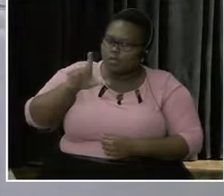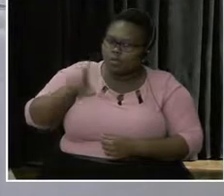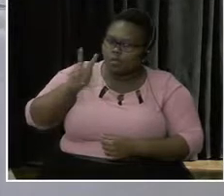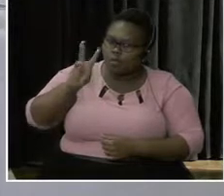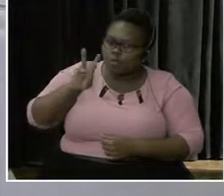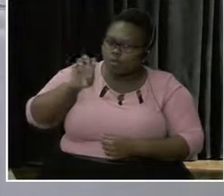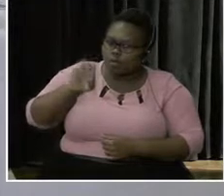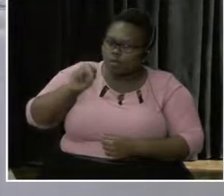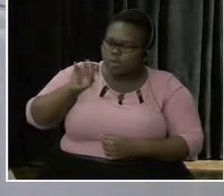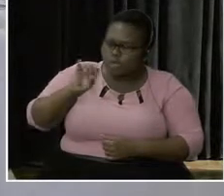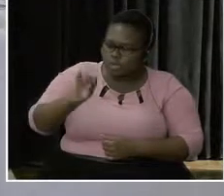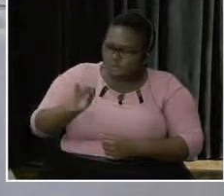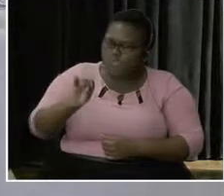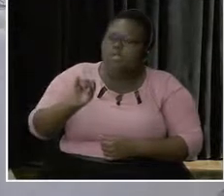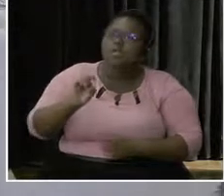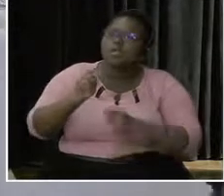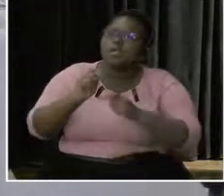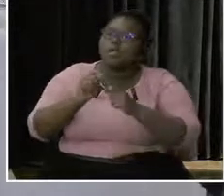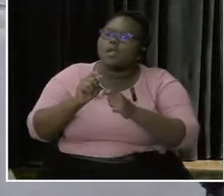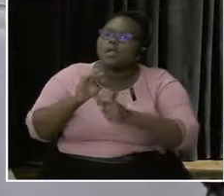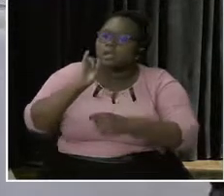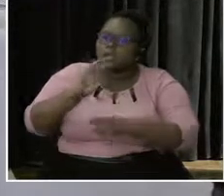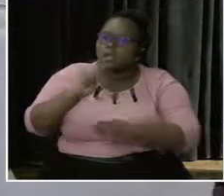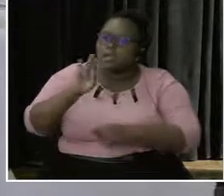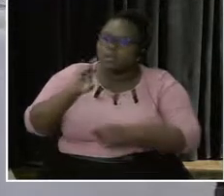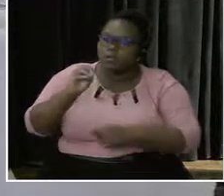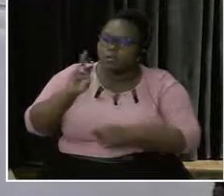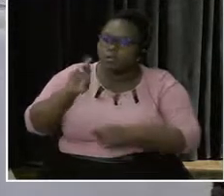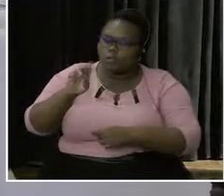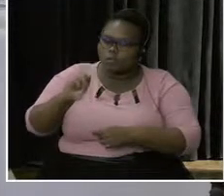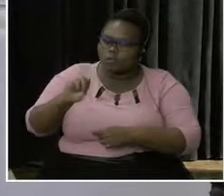project. Committee recommends. Is the recommendation agreed?